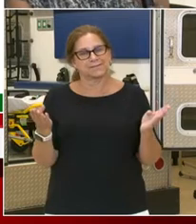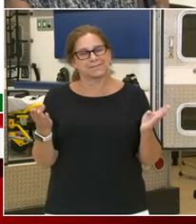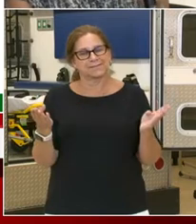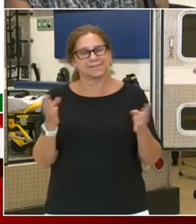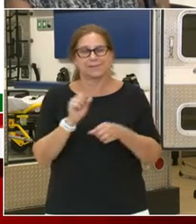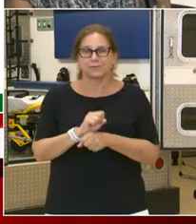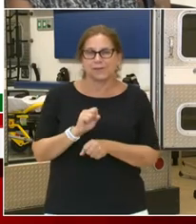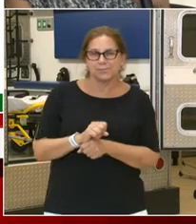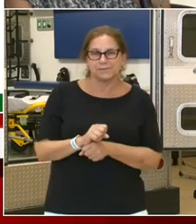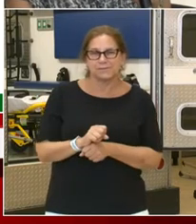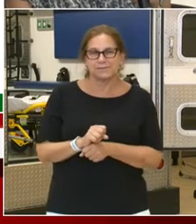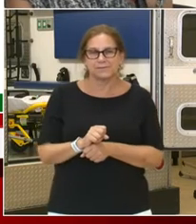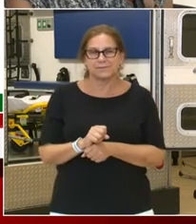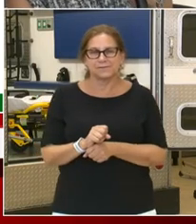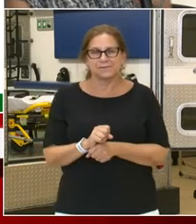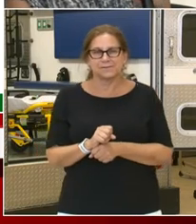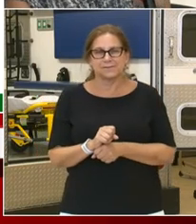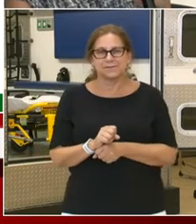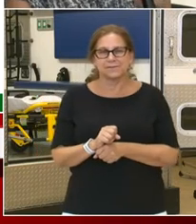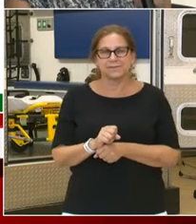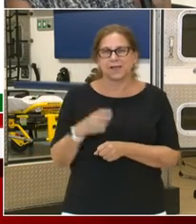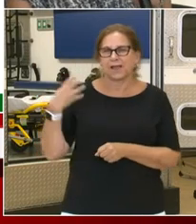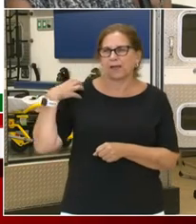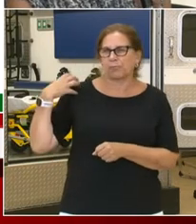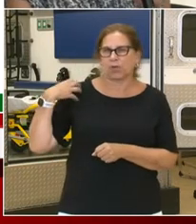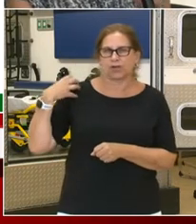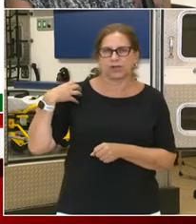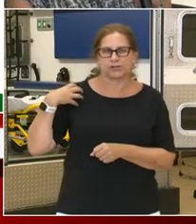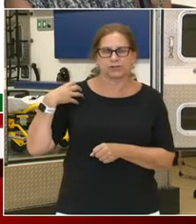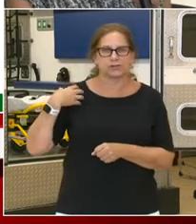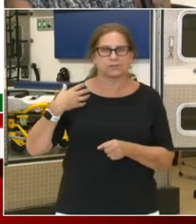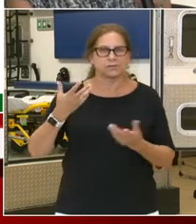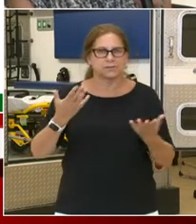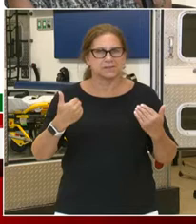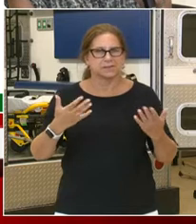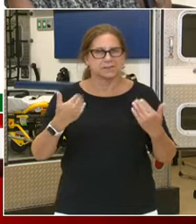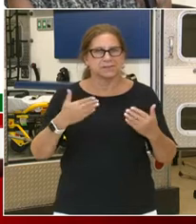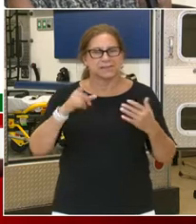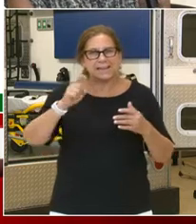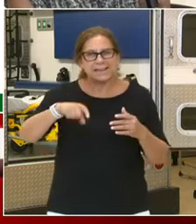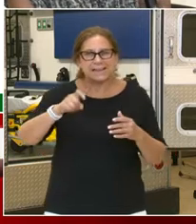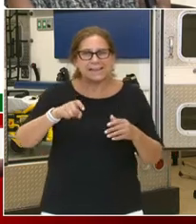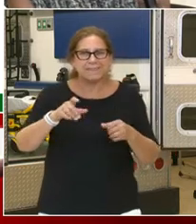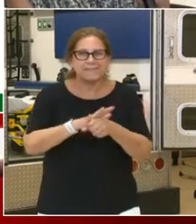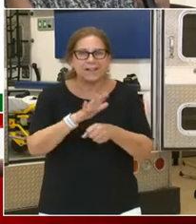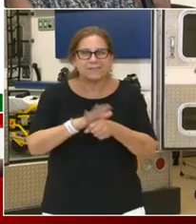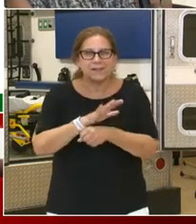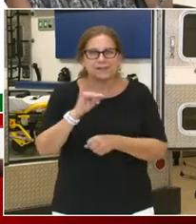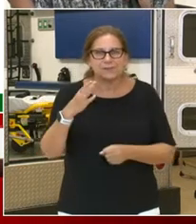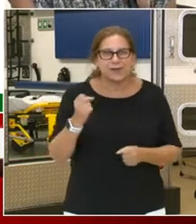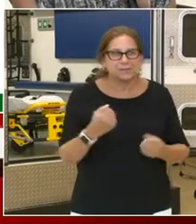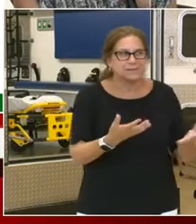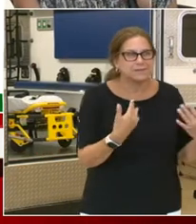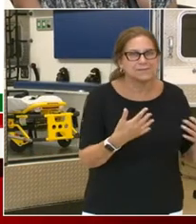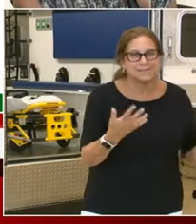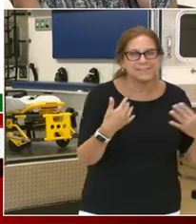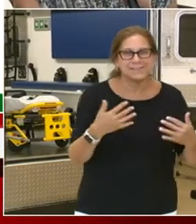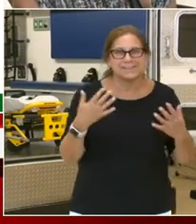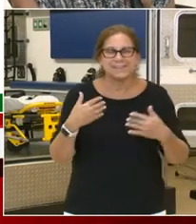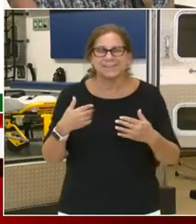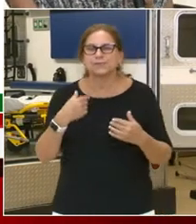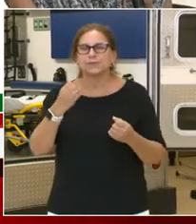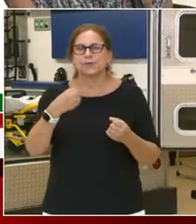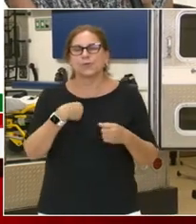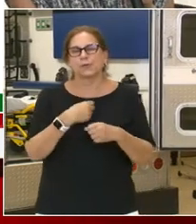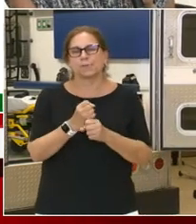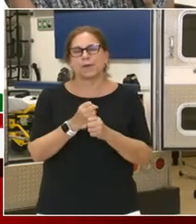are having difficulty filling. Our residents want to work, and what they need is opportunity to connect to pathways, to training into those jobs. And so